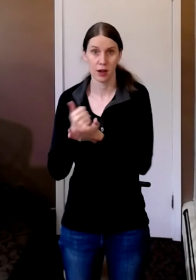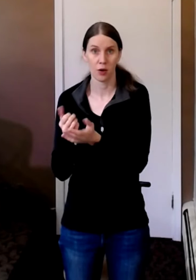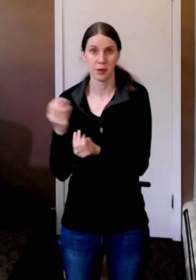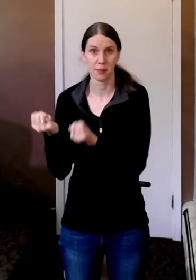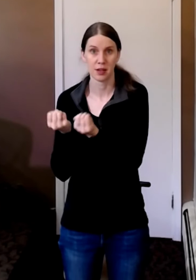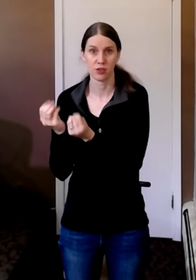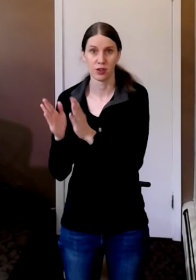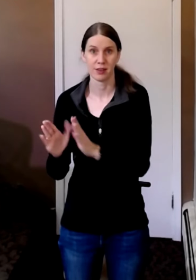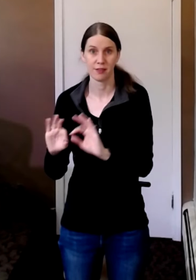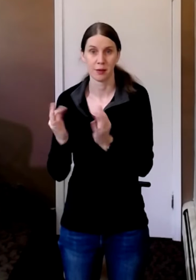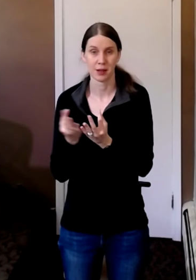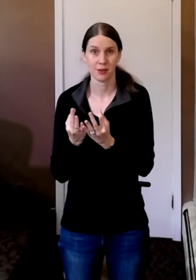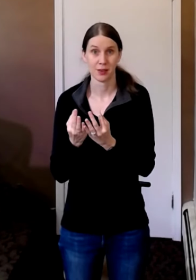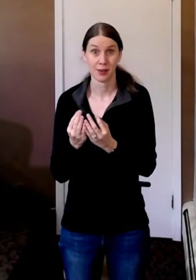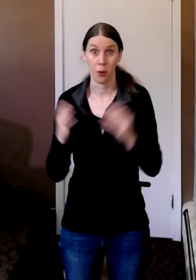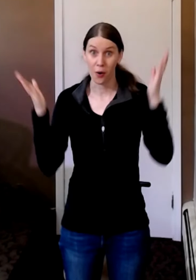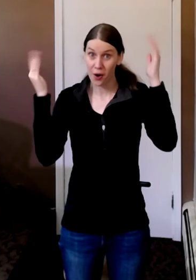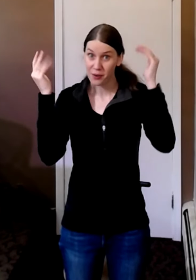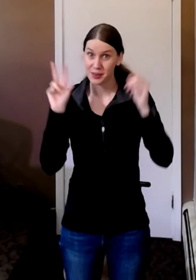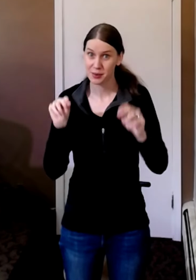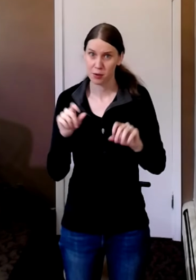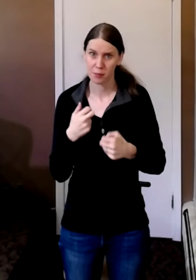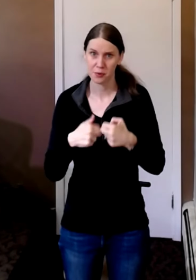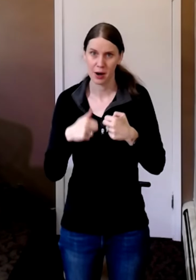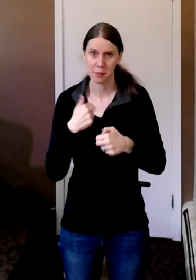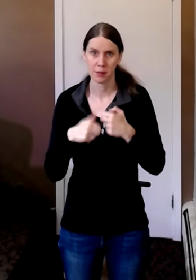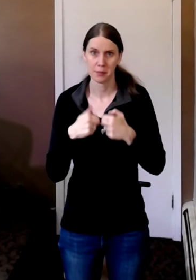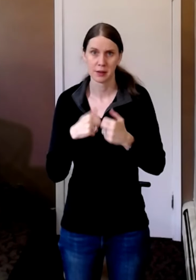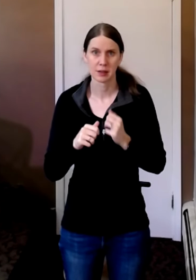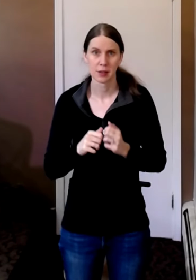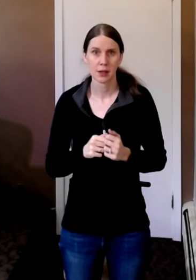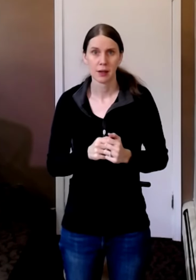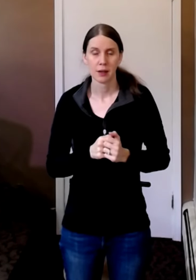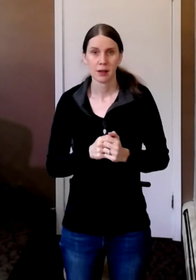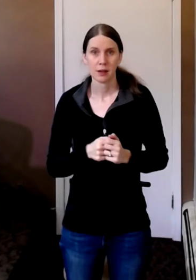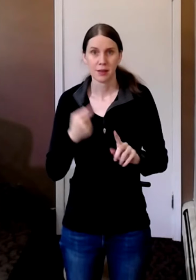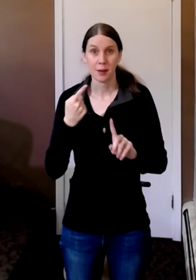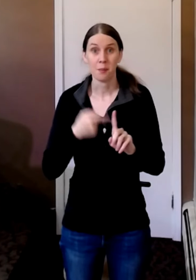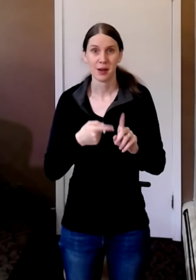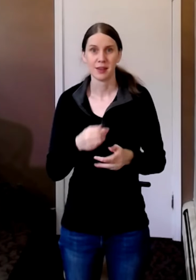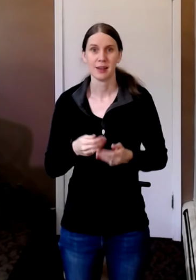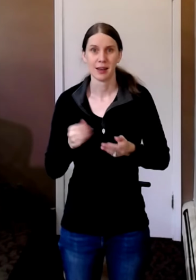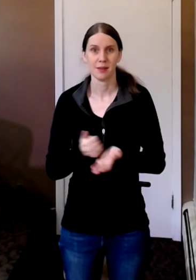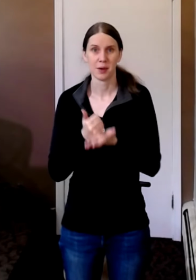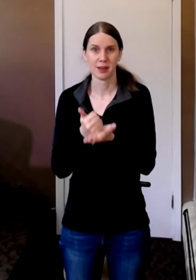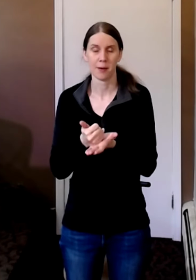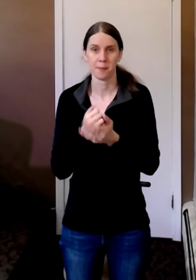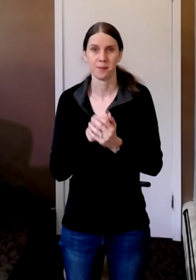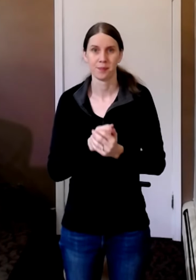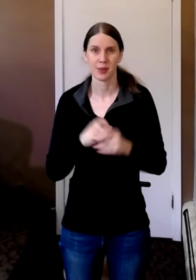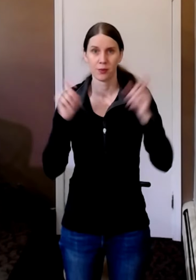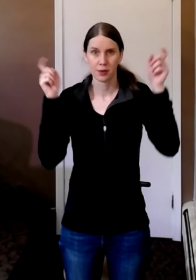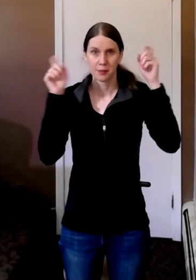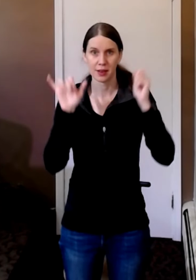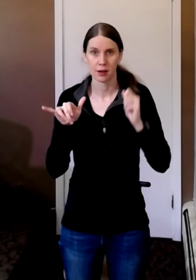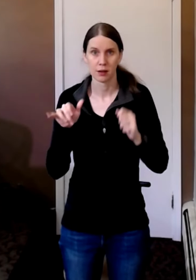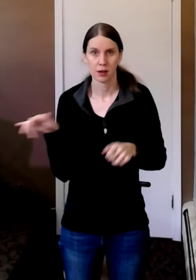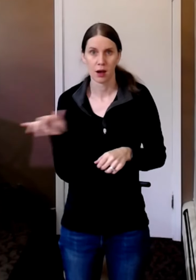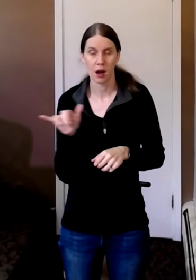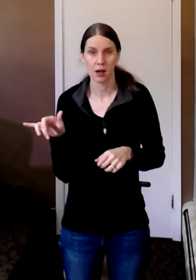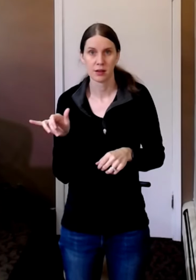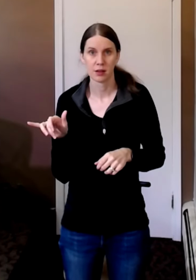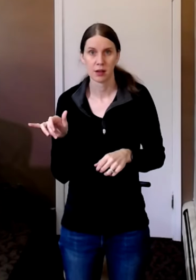hopefully without any problems this year, of the monthly support at least, that we celebrate that. Also